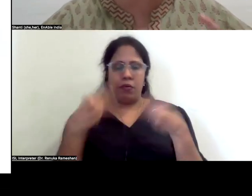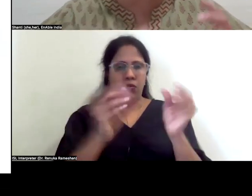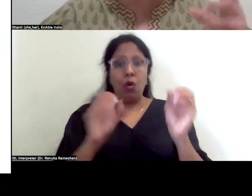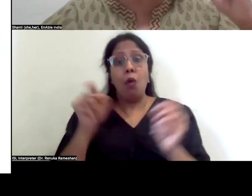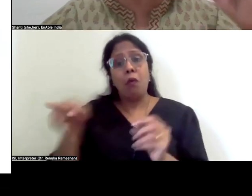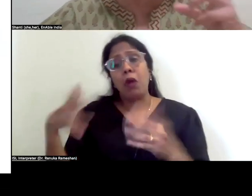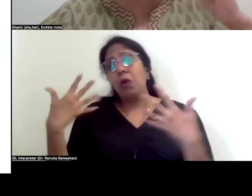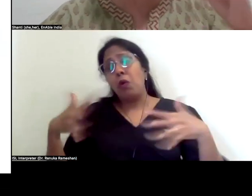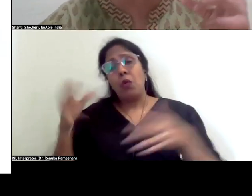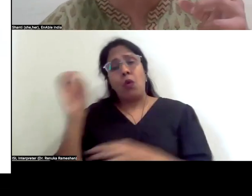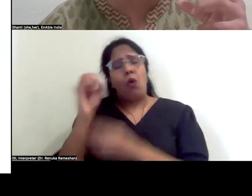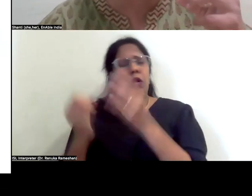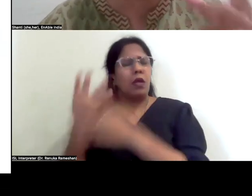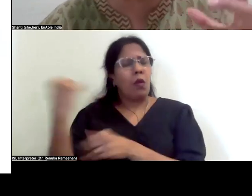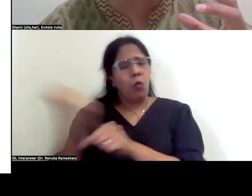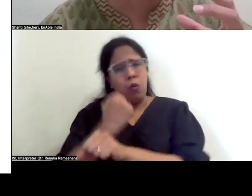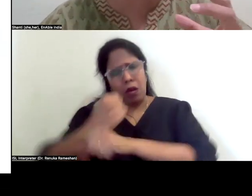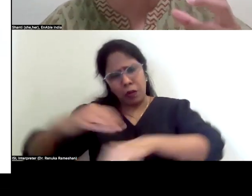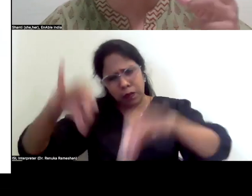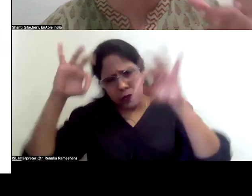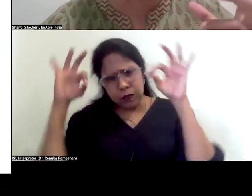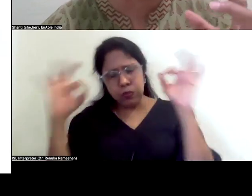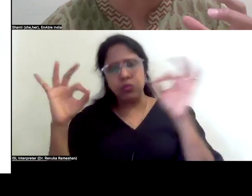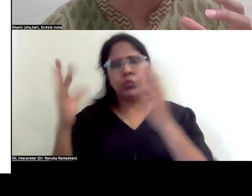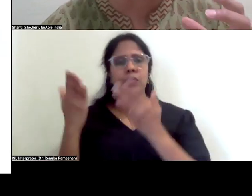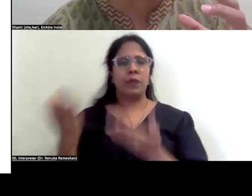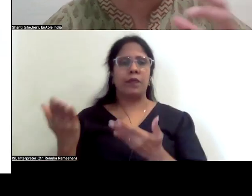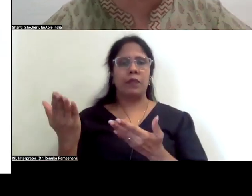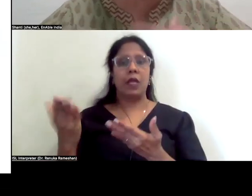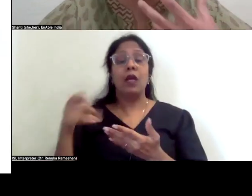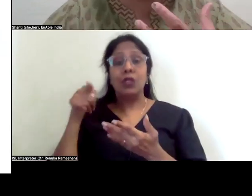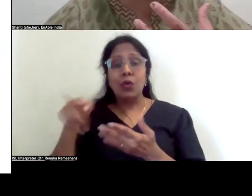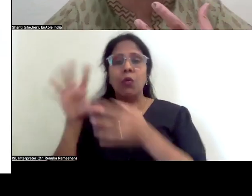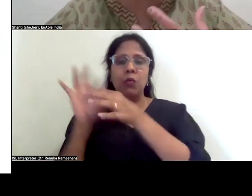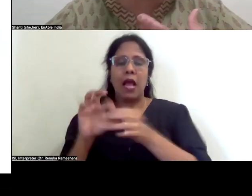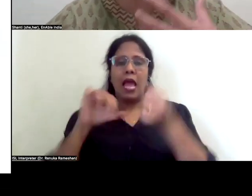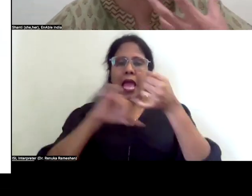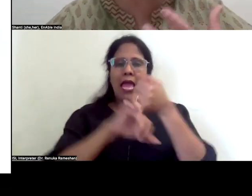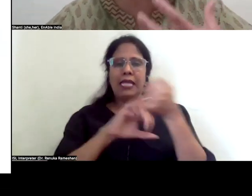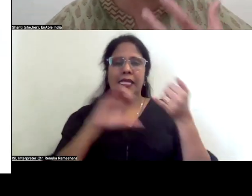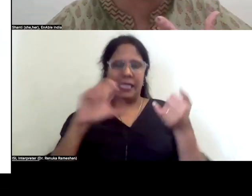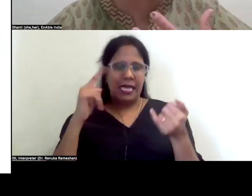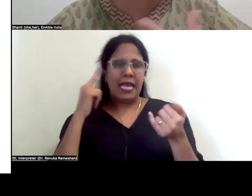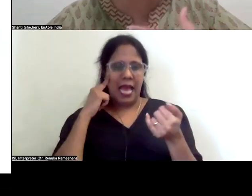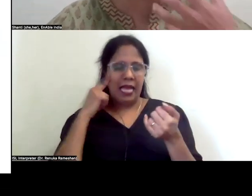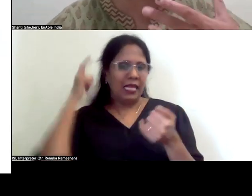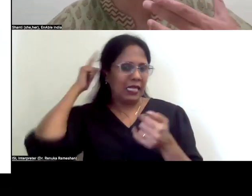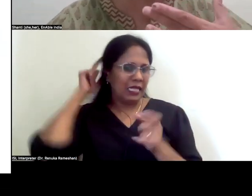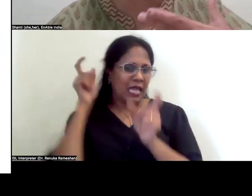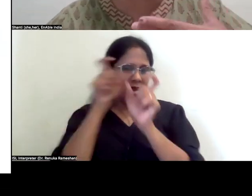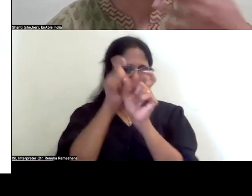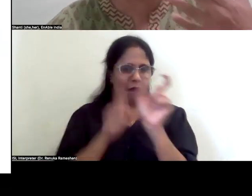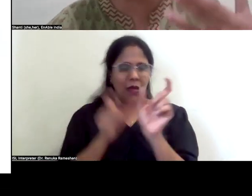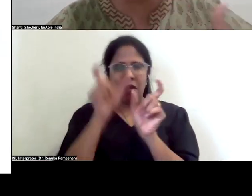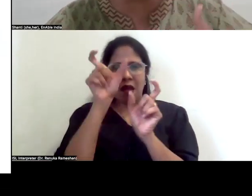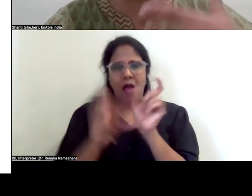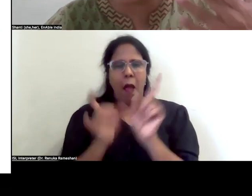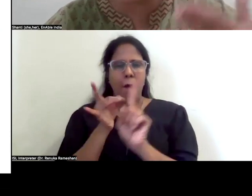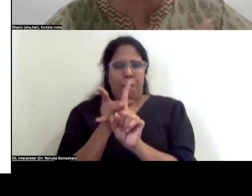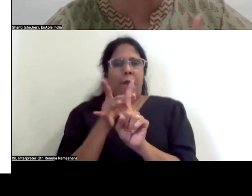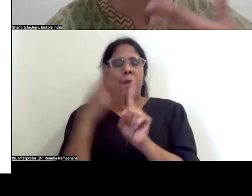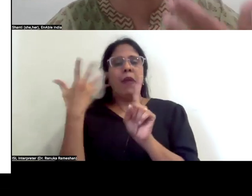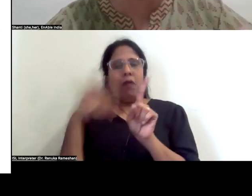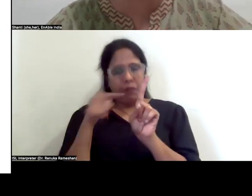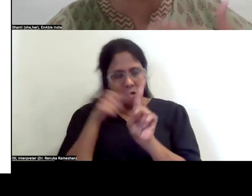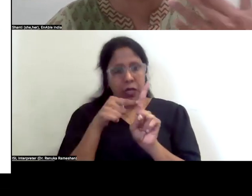organization. And to use an example with respect to spinal cord injury on what people have done to tackle,